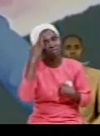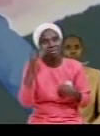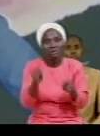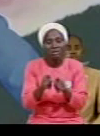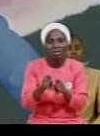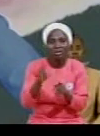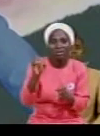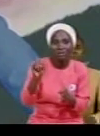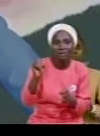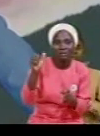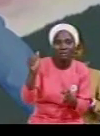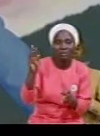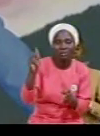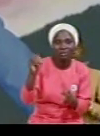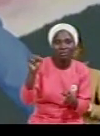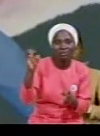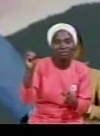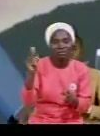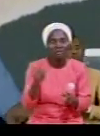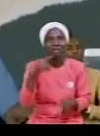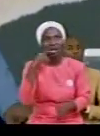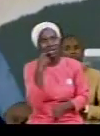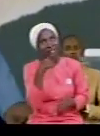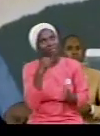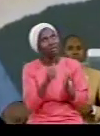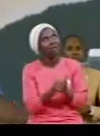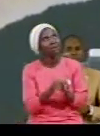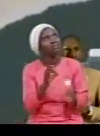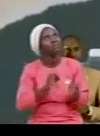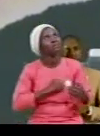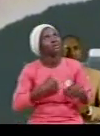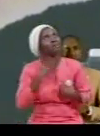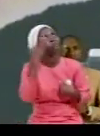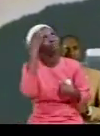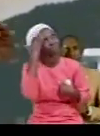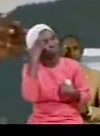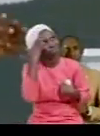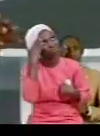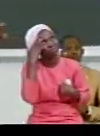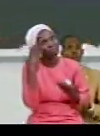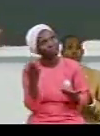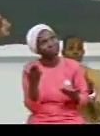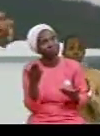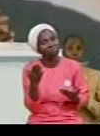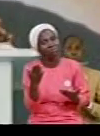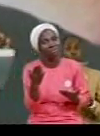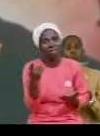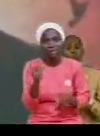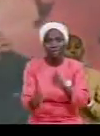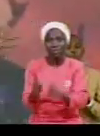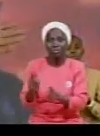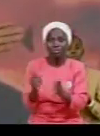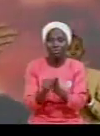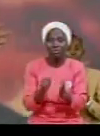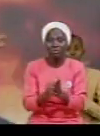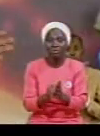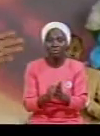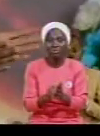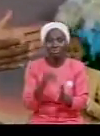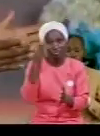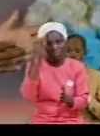regretted, and I know. The people that know the way to